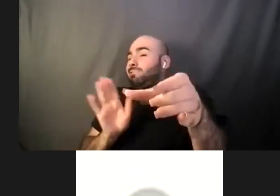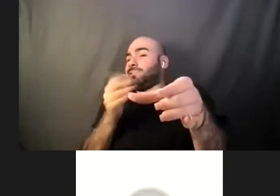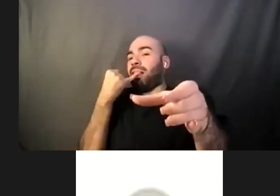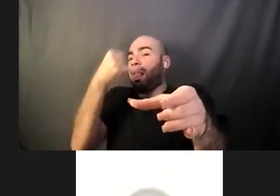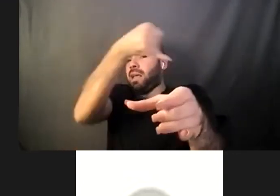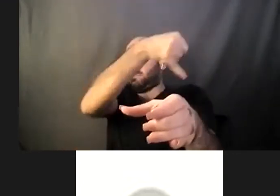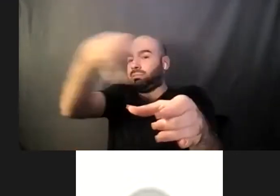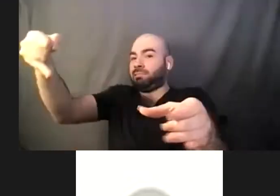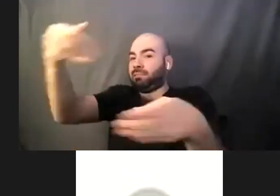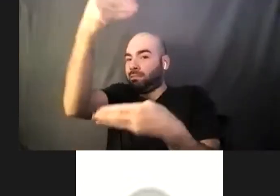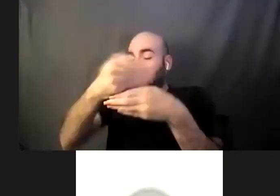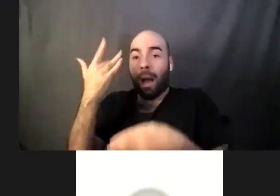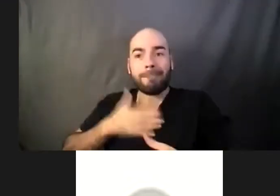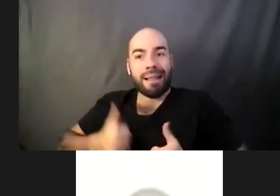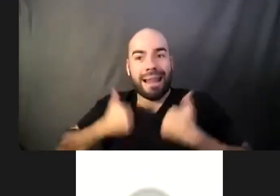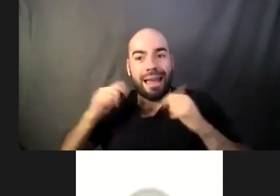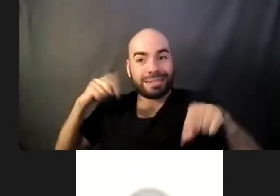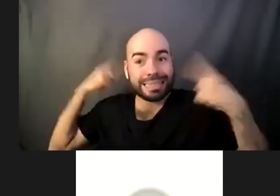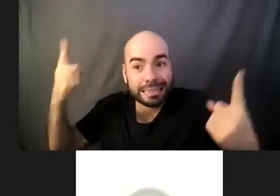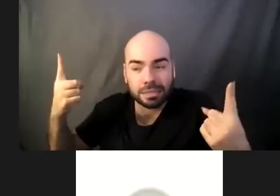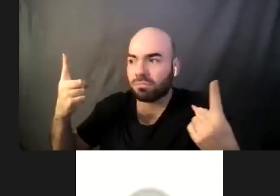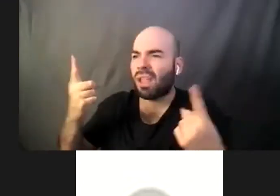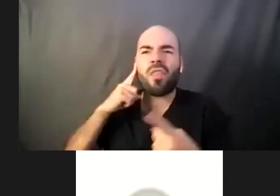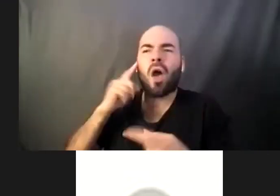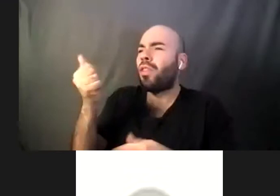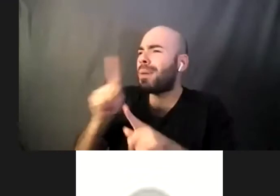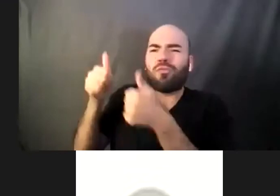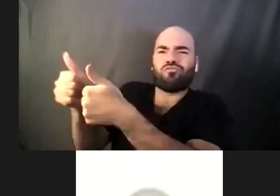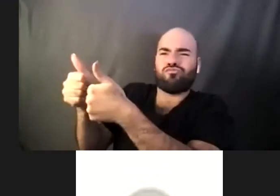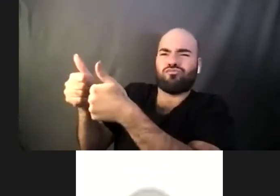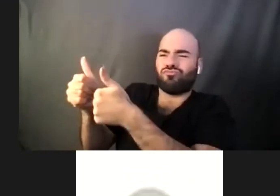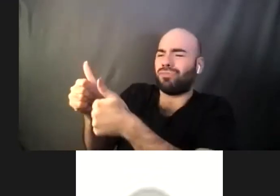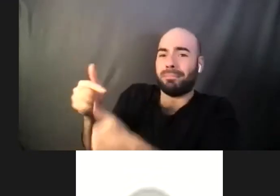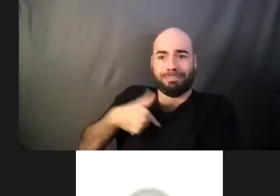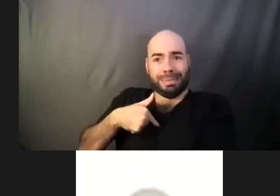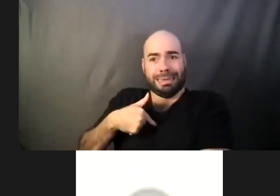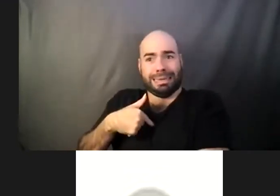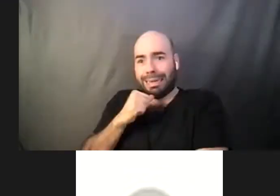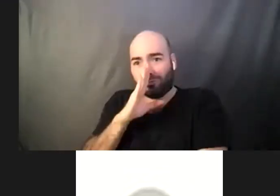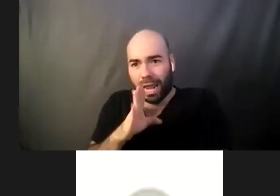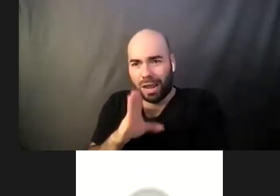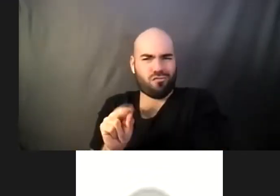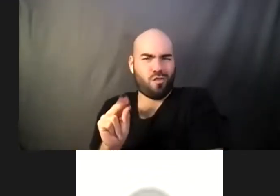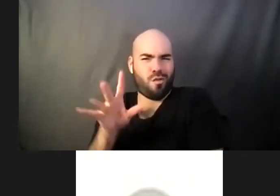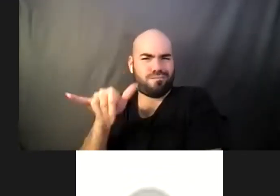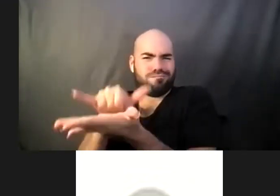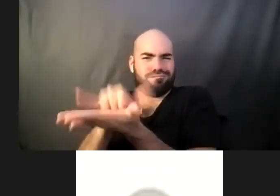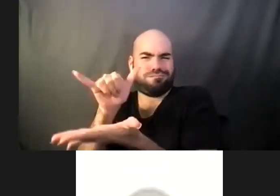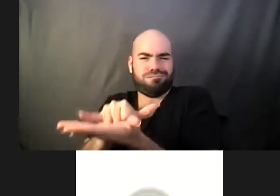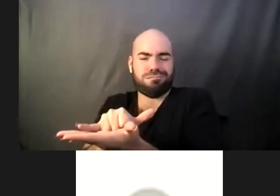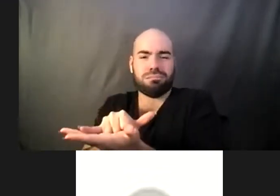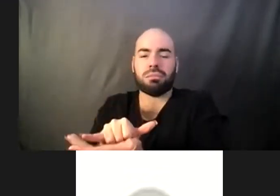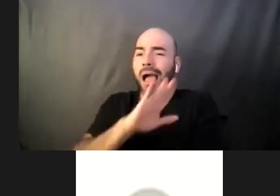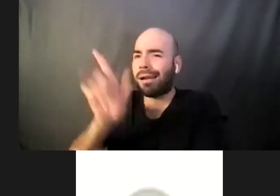life I believed like, okay, like this is great for other people, but not for me. Like, this is not what I'm supposed to do. Like, I've never met a successful